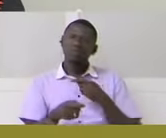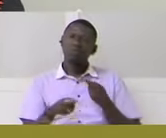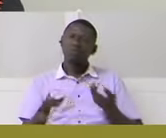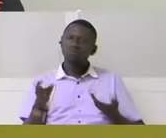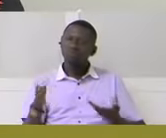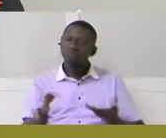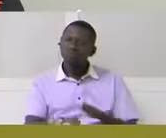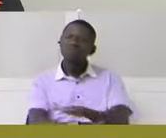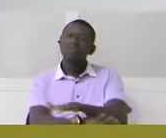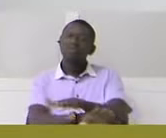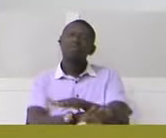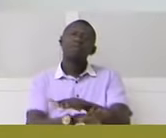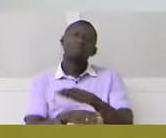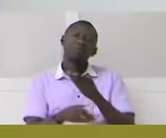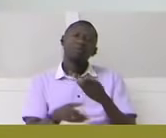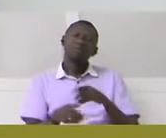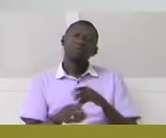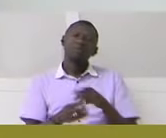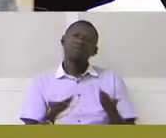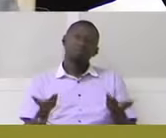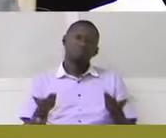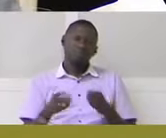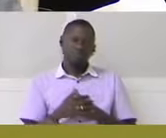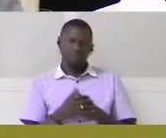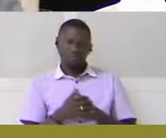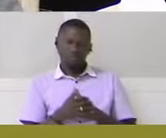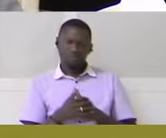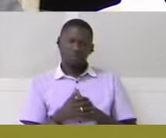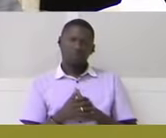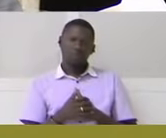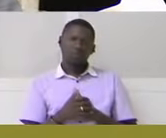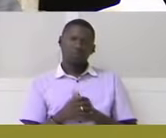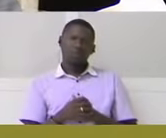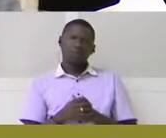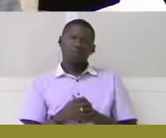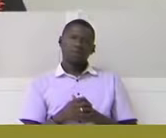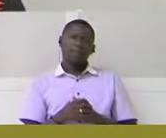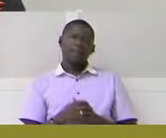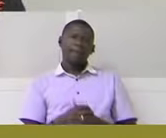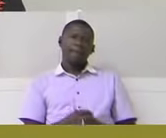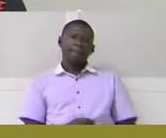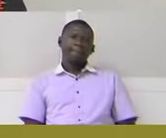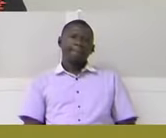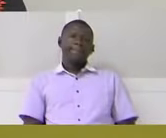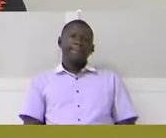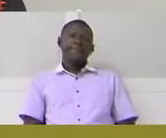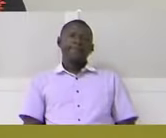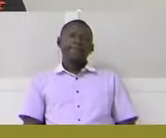Well, kule na take bang puruka tamandi ala kuoto ala ba mimbe ko ala bade o Kenya.